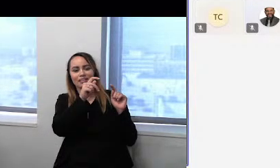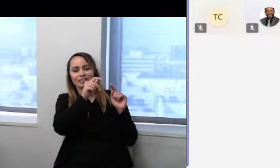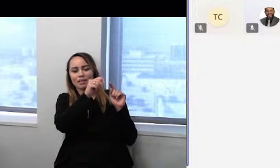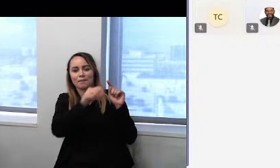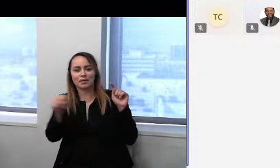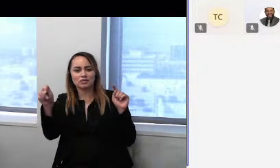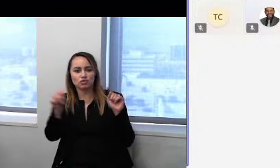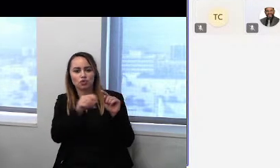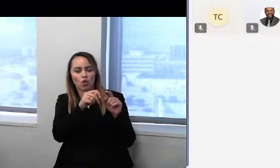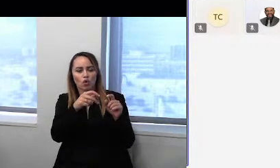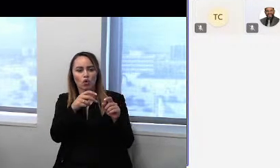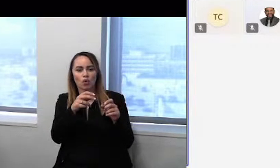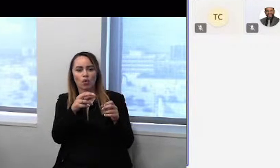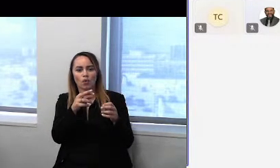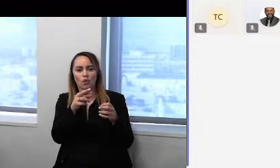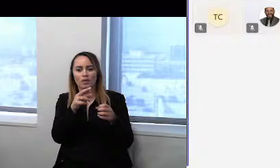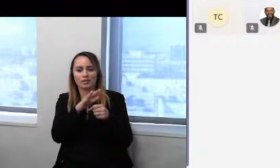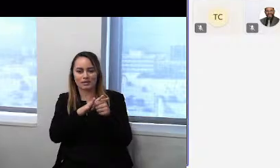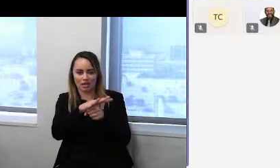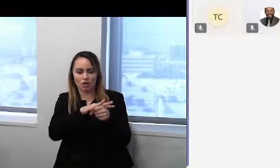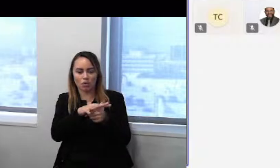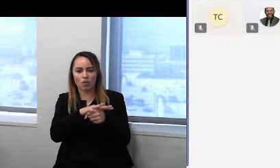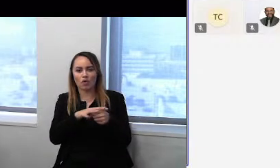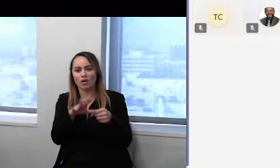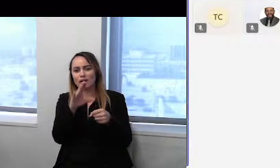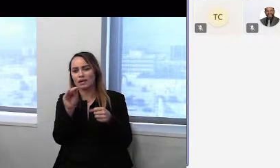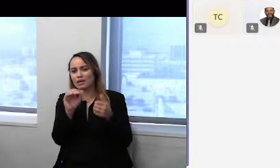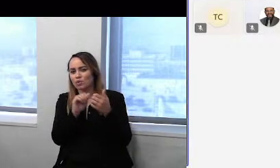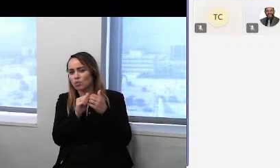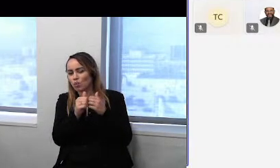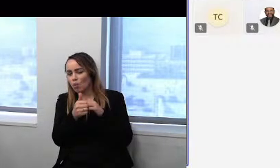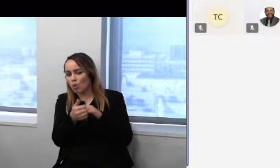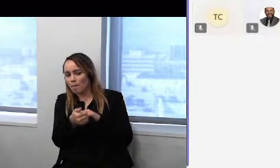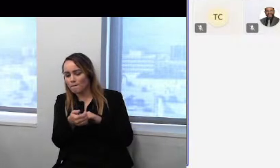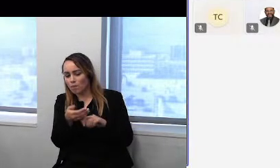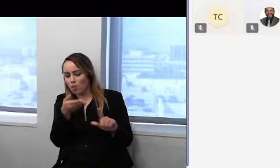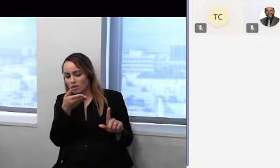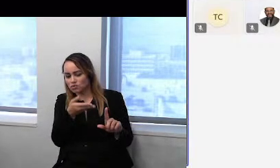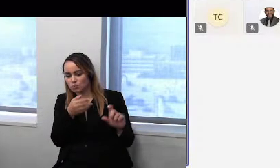how that helped his utility in Michigan. Yeah. That's